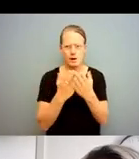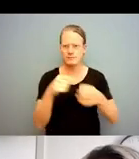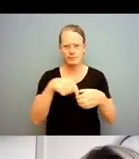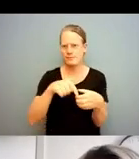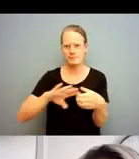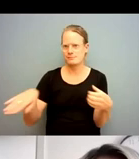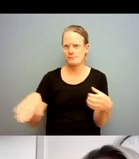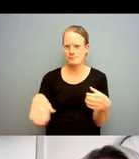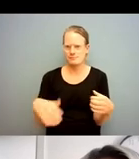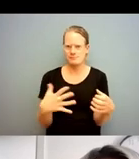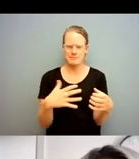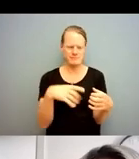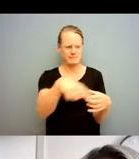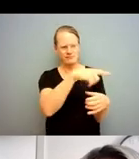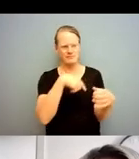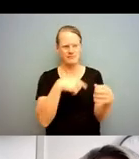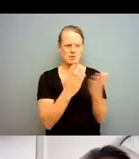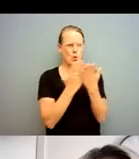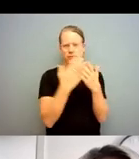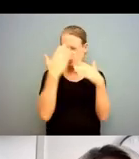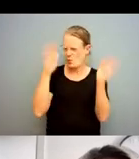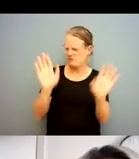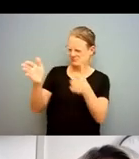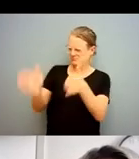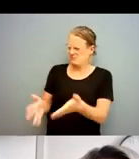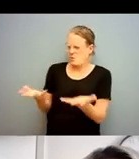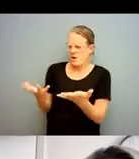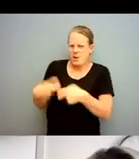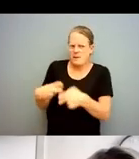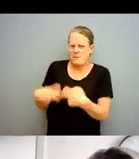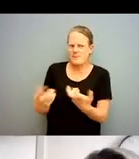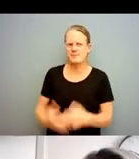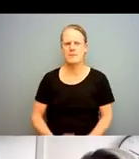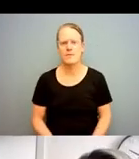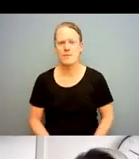that, the last one was is my daughter.